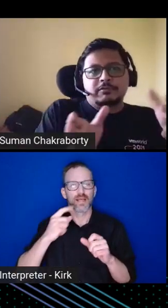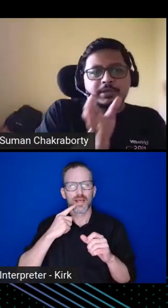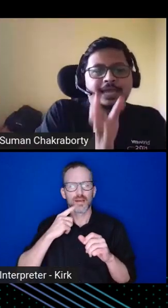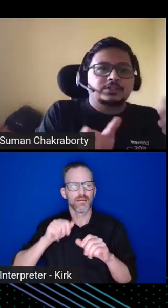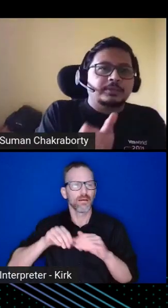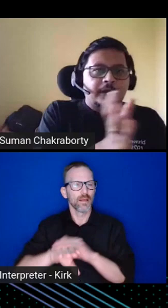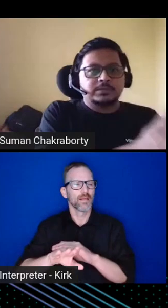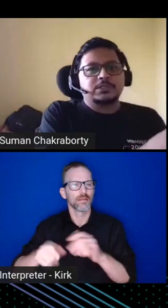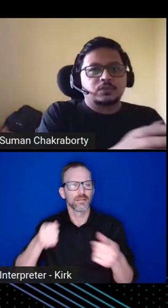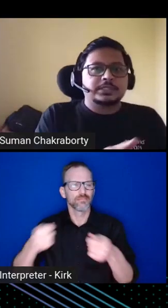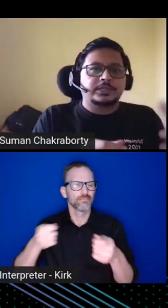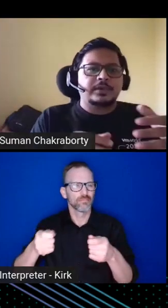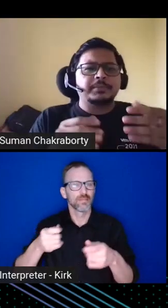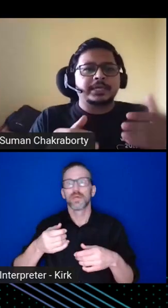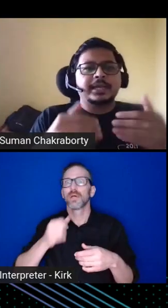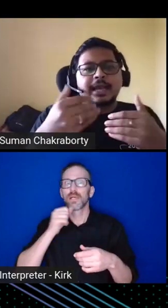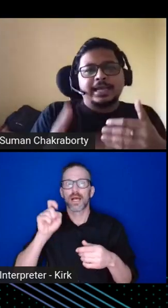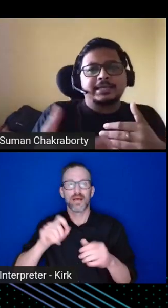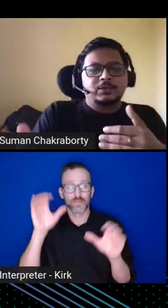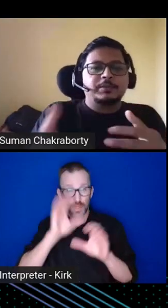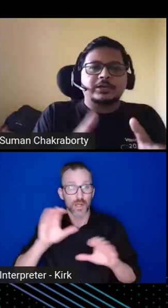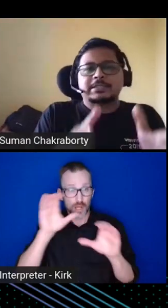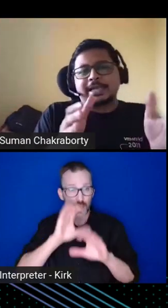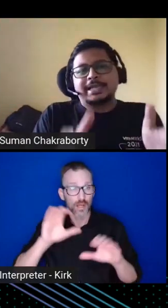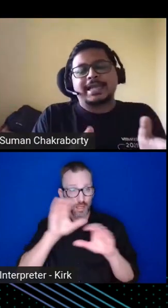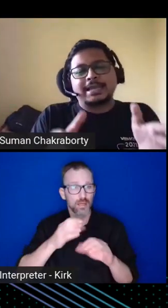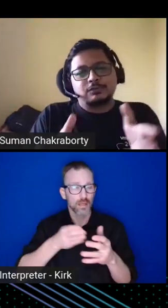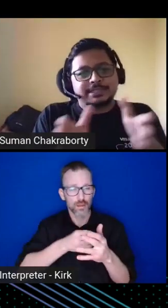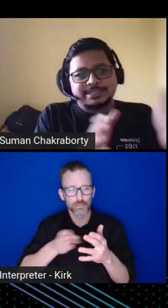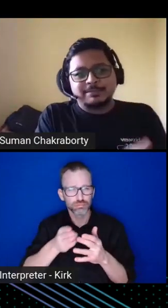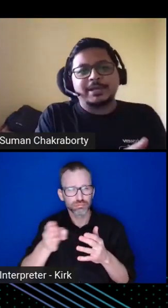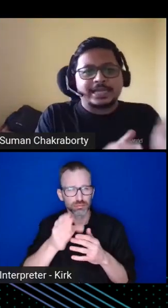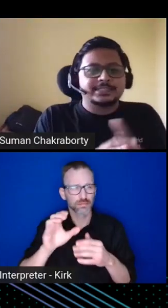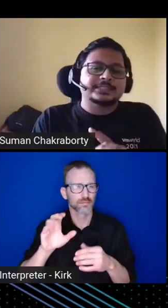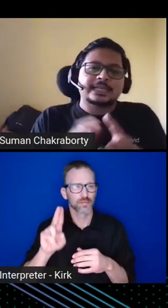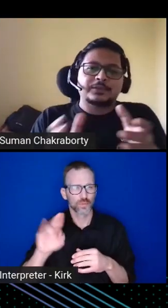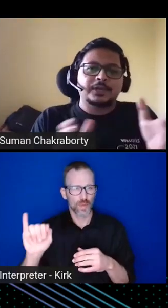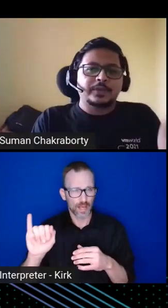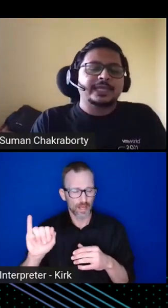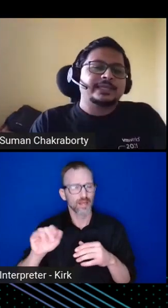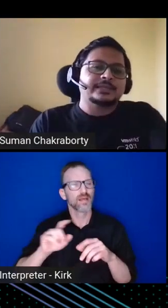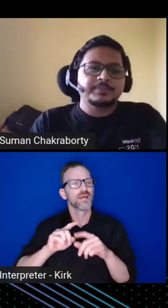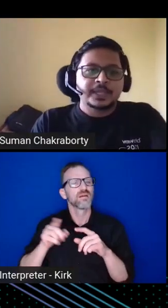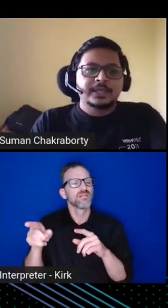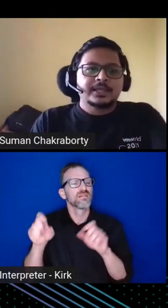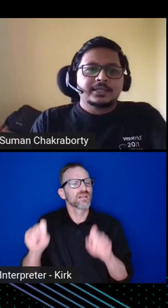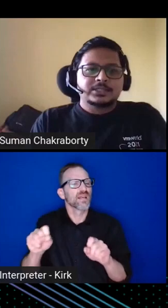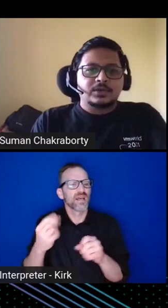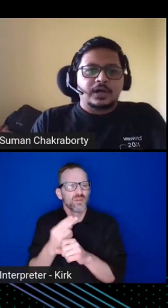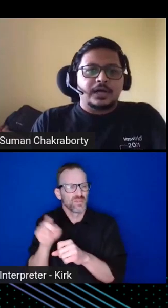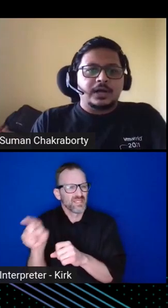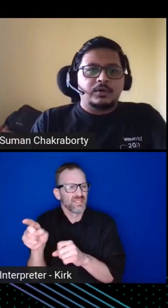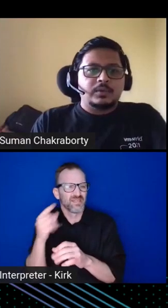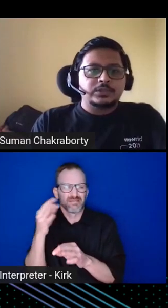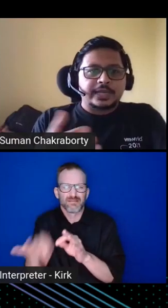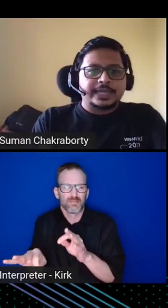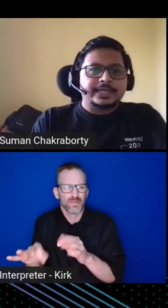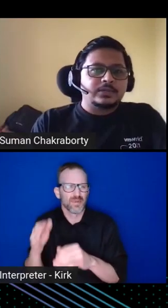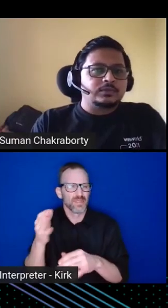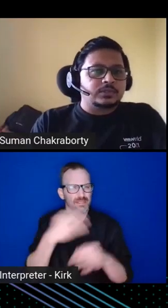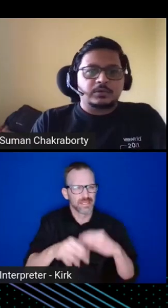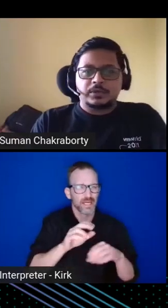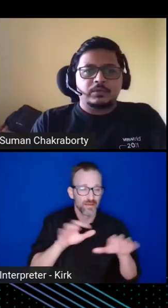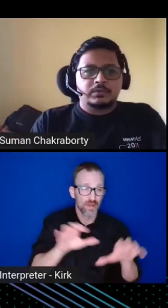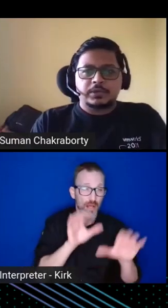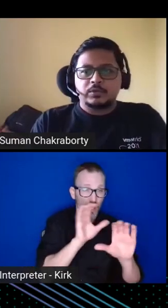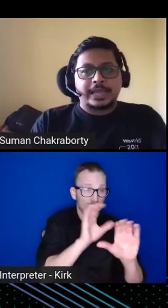of actually browsing through this UI. But I didn't do because it can do the similar actions that you are doing it here. So once you're connected